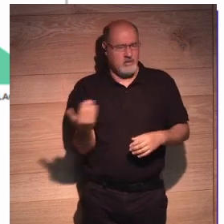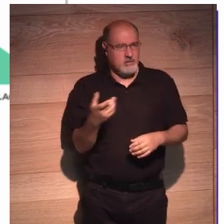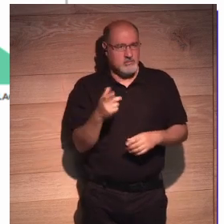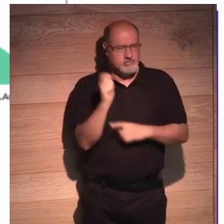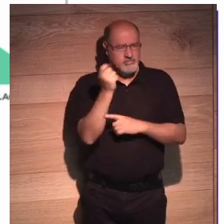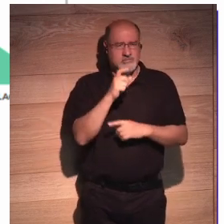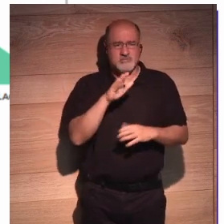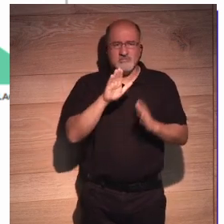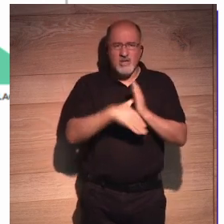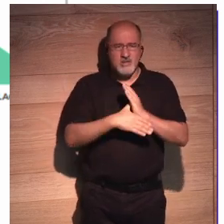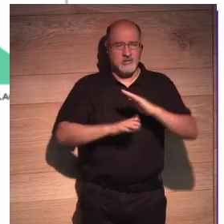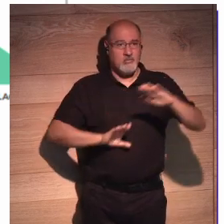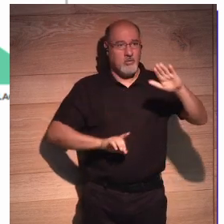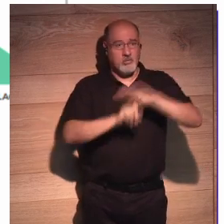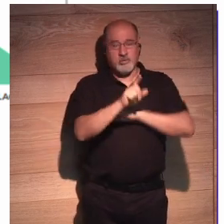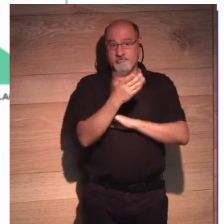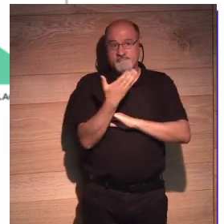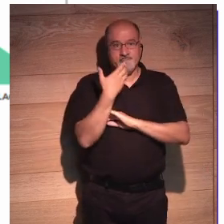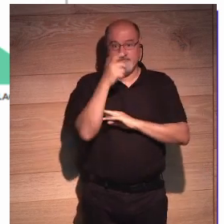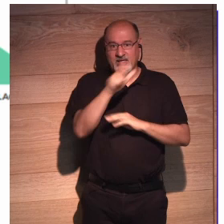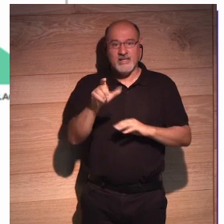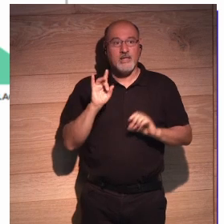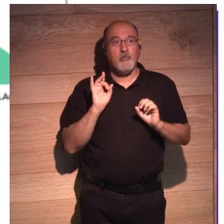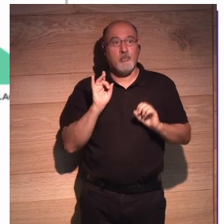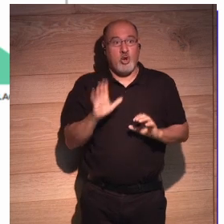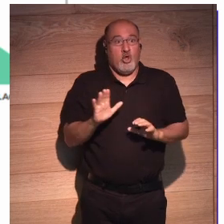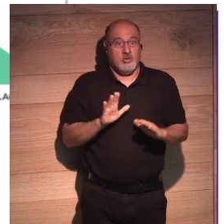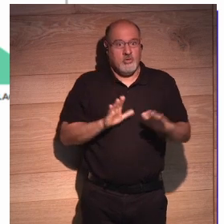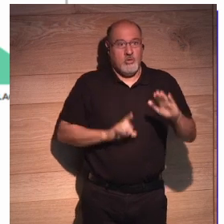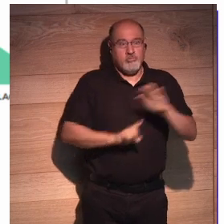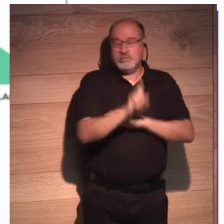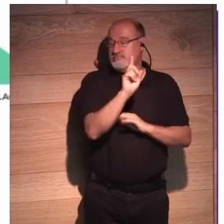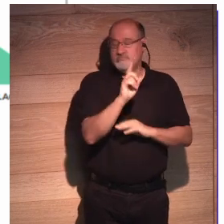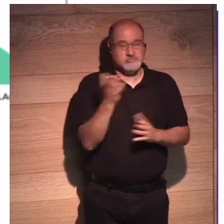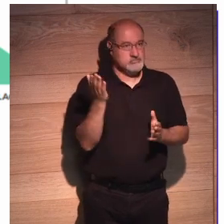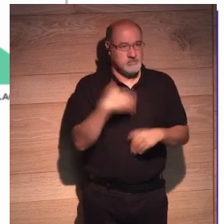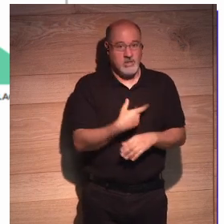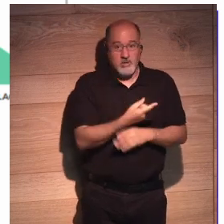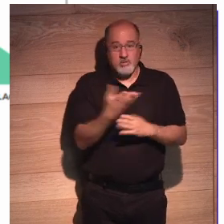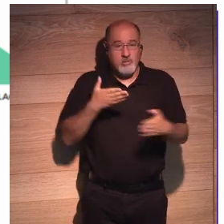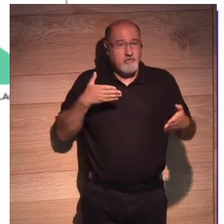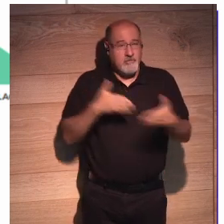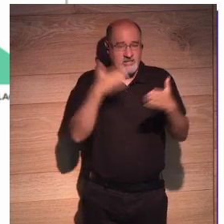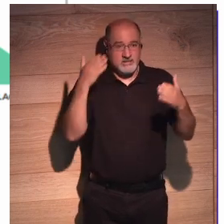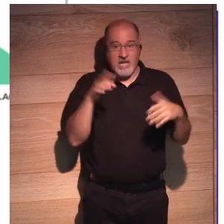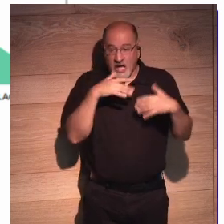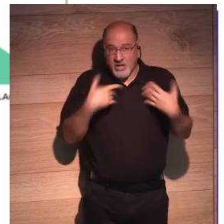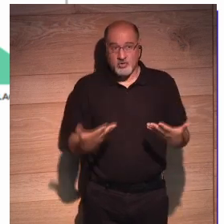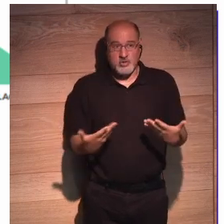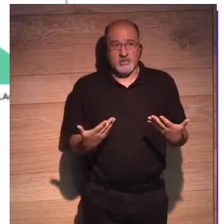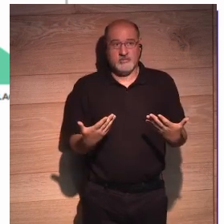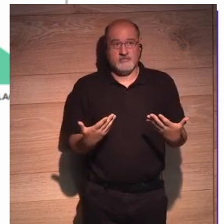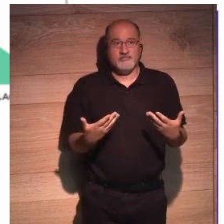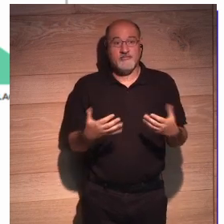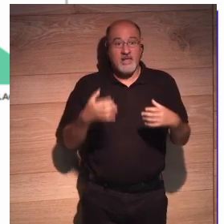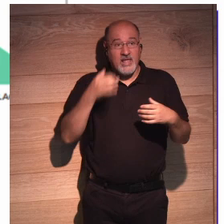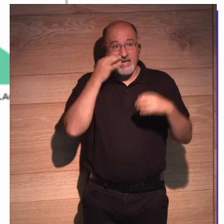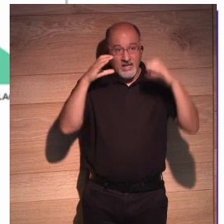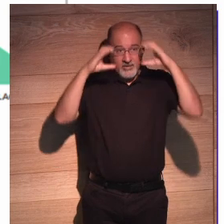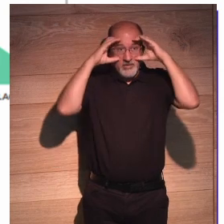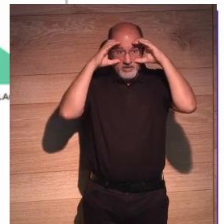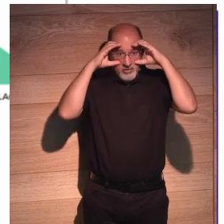it time and time again with new emerging technologies. And we're seeing it right now with VR. The stage we're at is we're